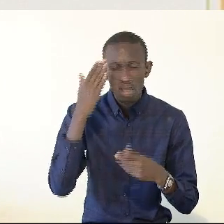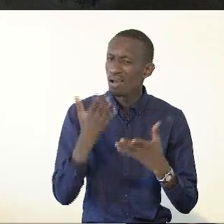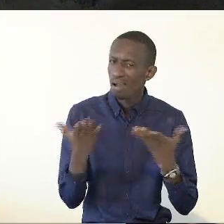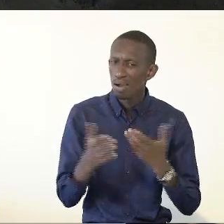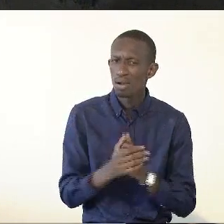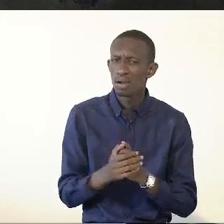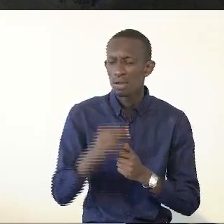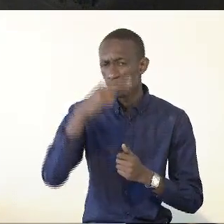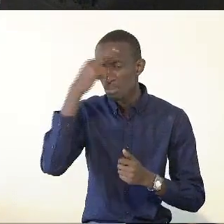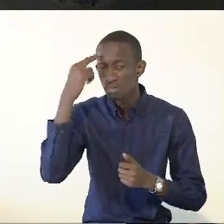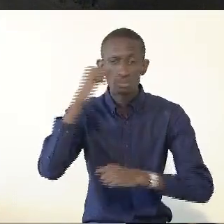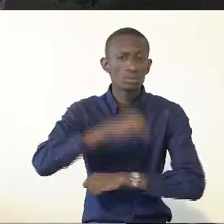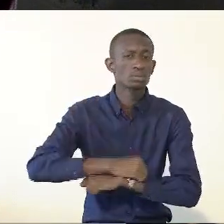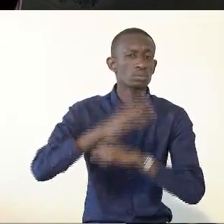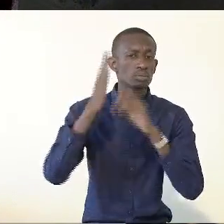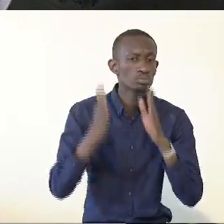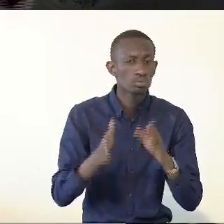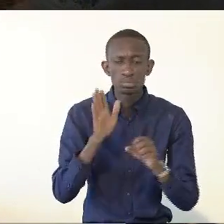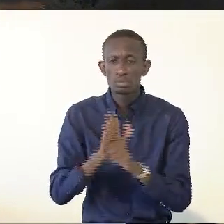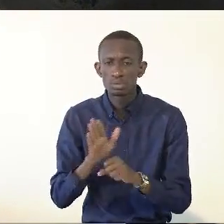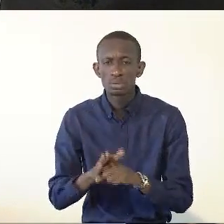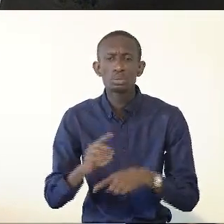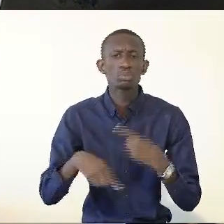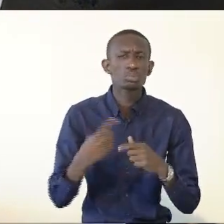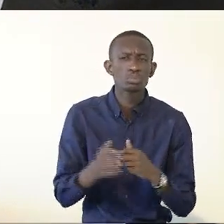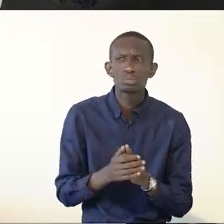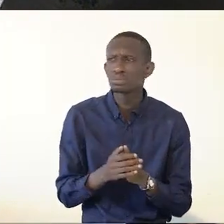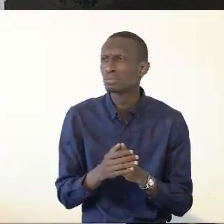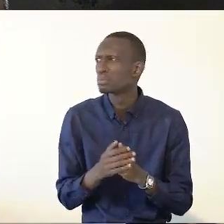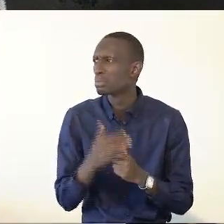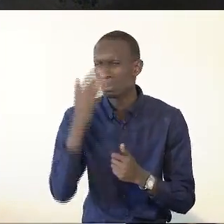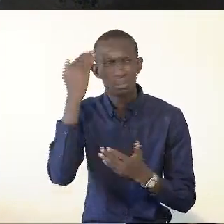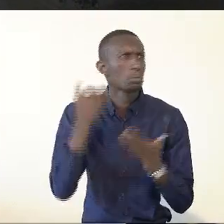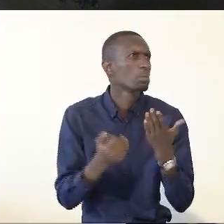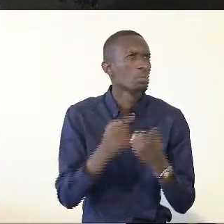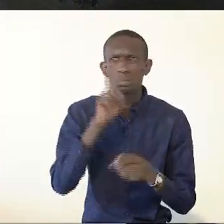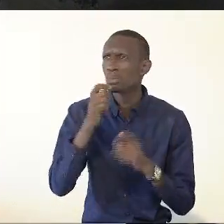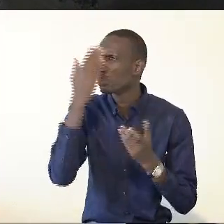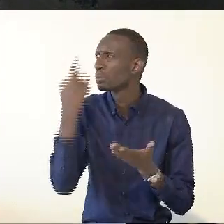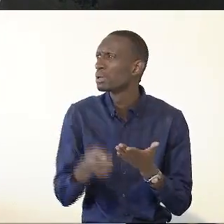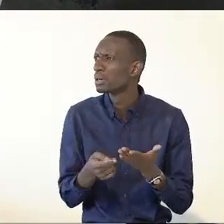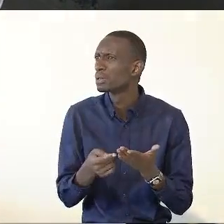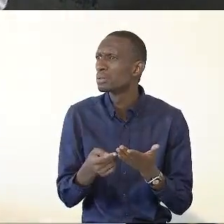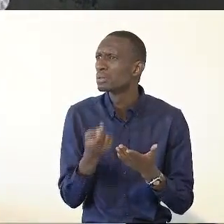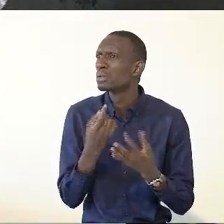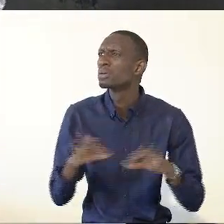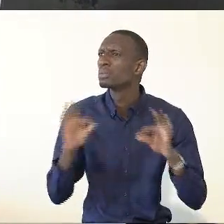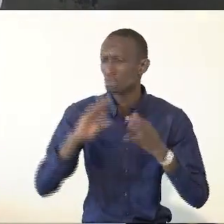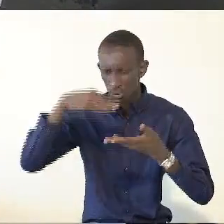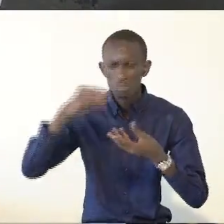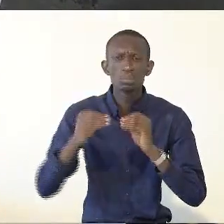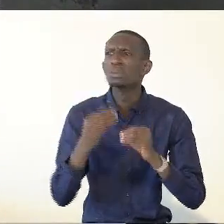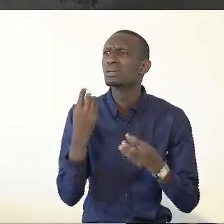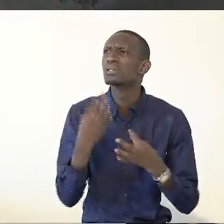many students just wonder why do they have to learn some concepts in mathematics. And you may hear from